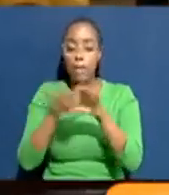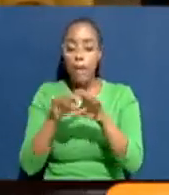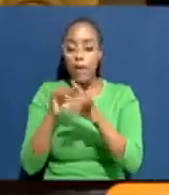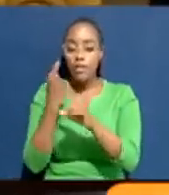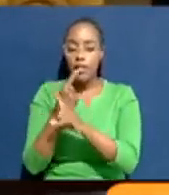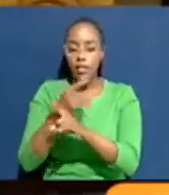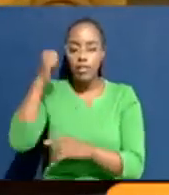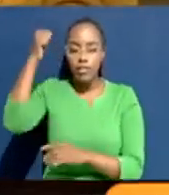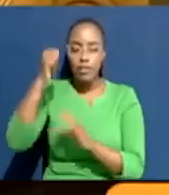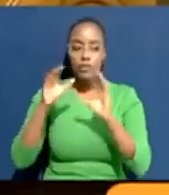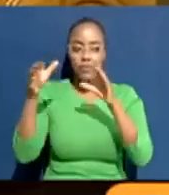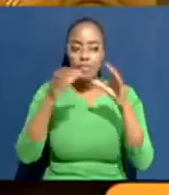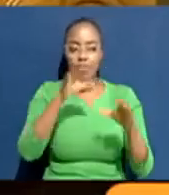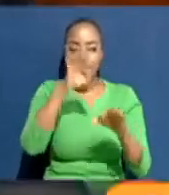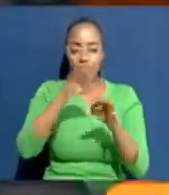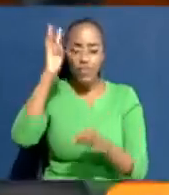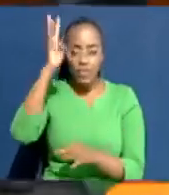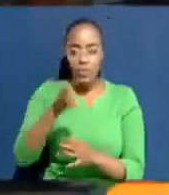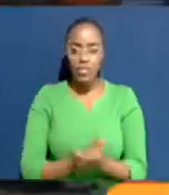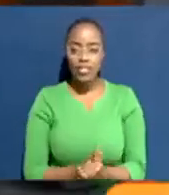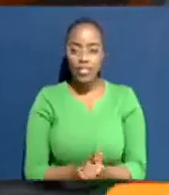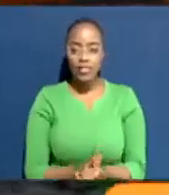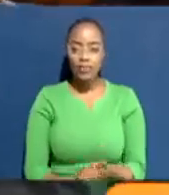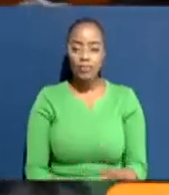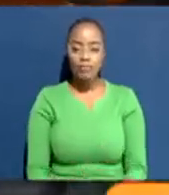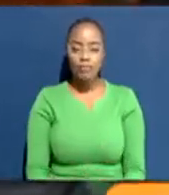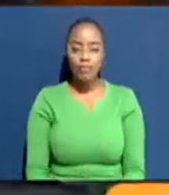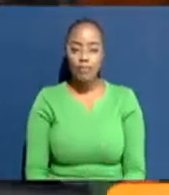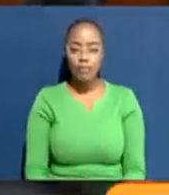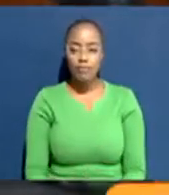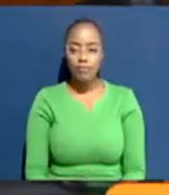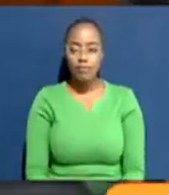across the political divide will vote. Chemtai Goin, Citizen TV.